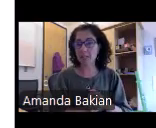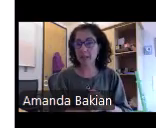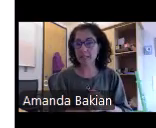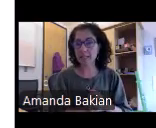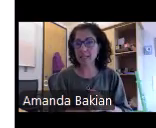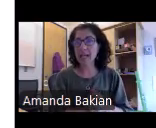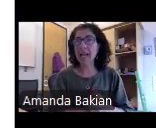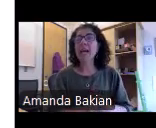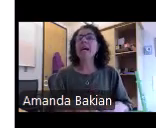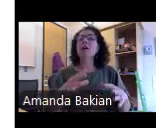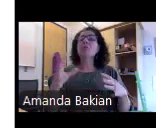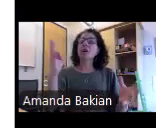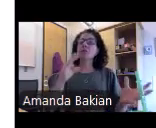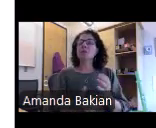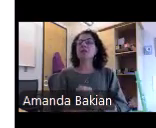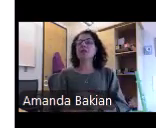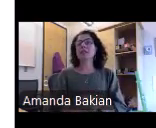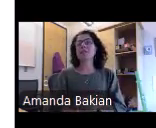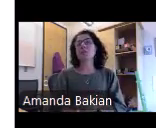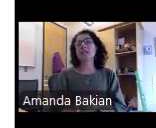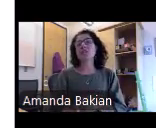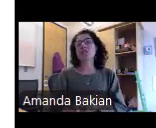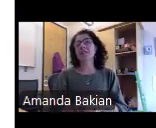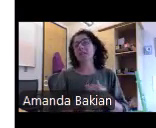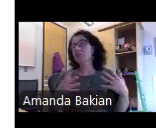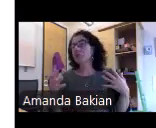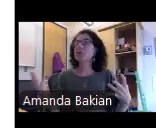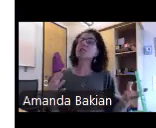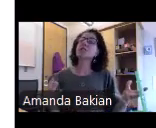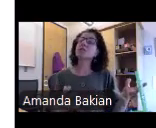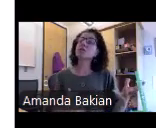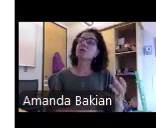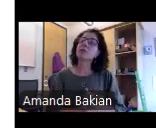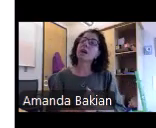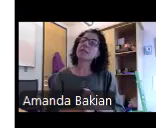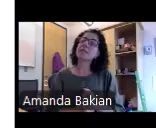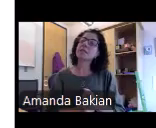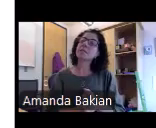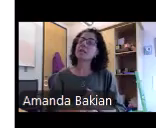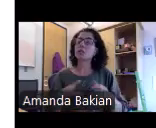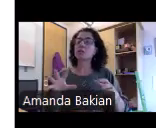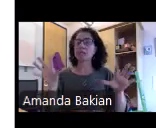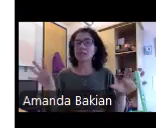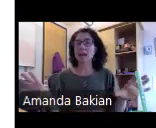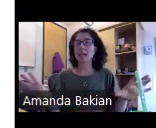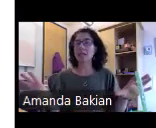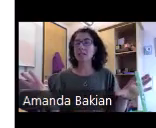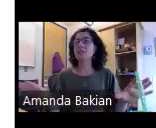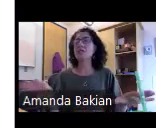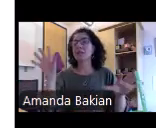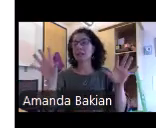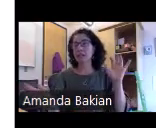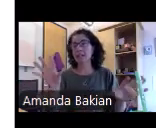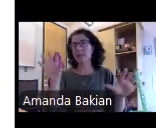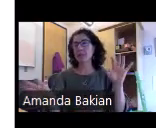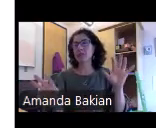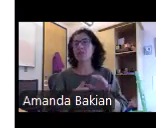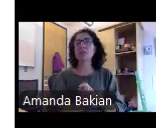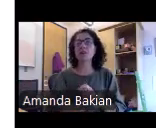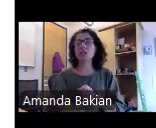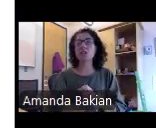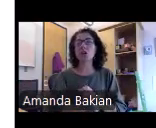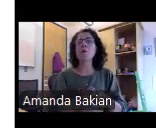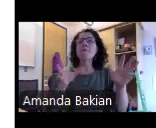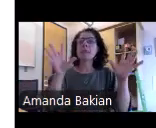Utah participates in. We are also collecting information on the characteristics of children with autism, including sex. So again, looking at